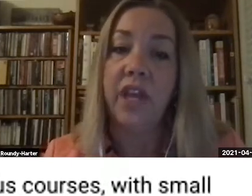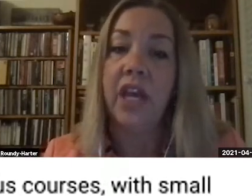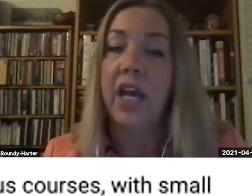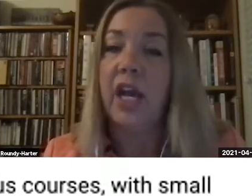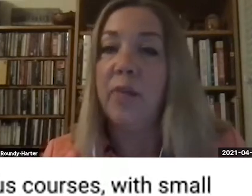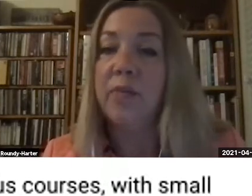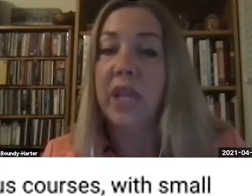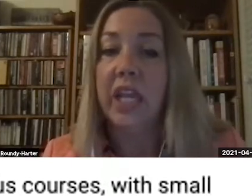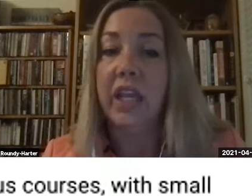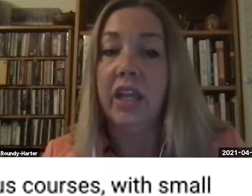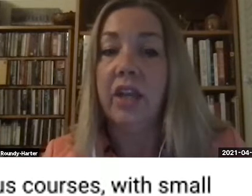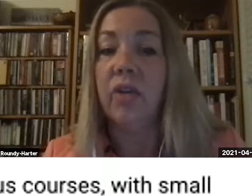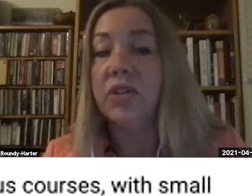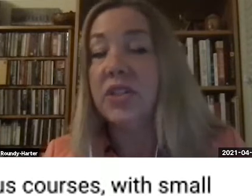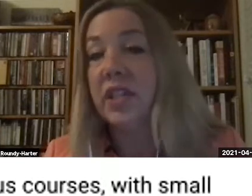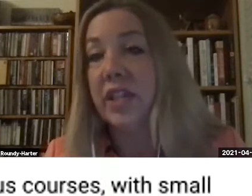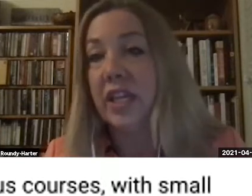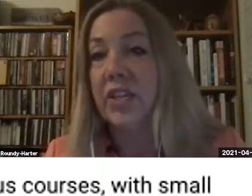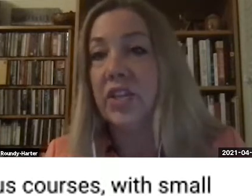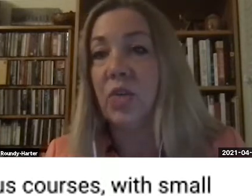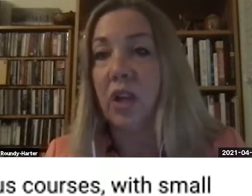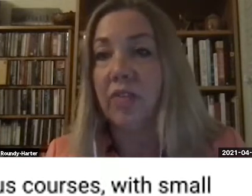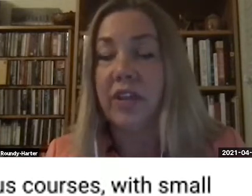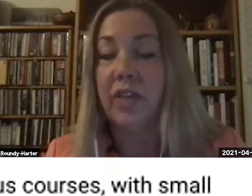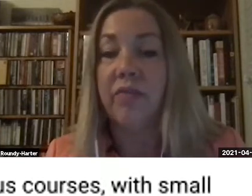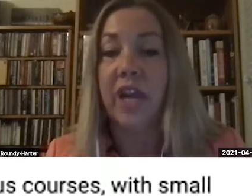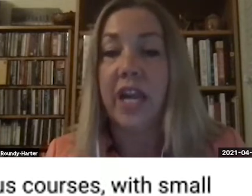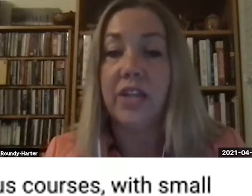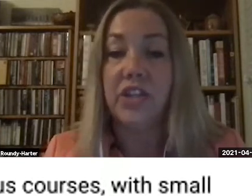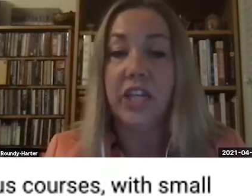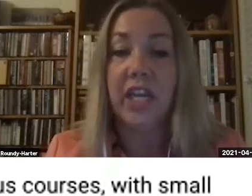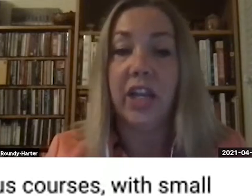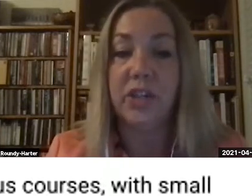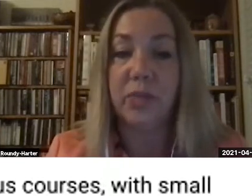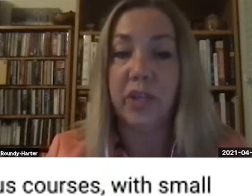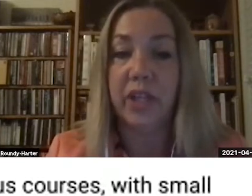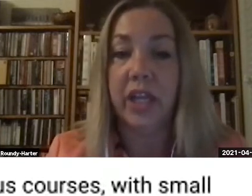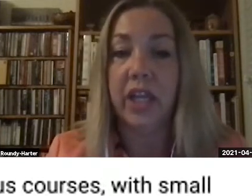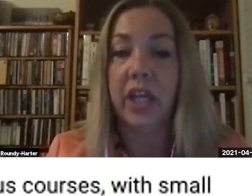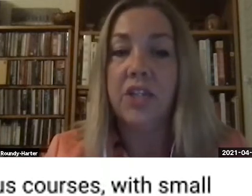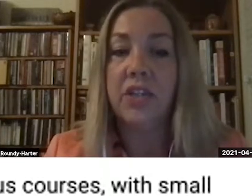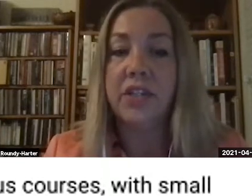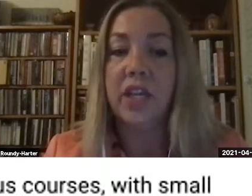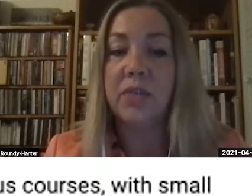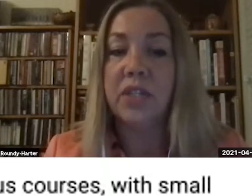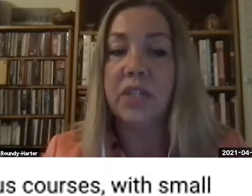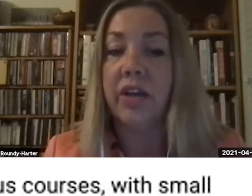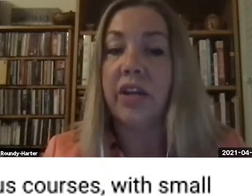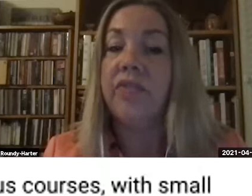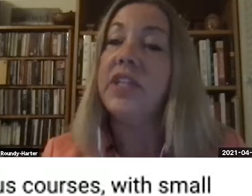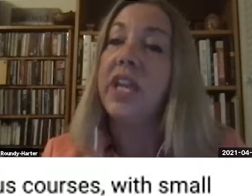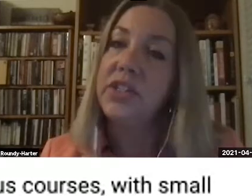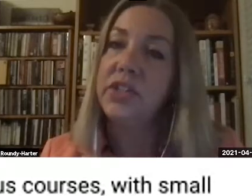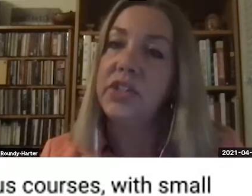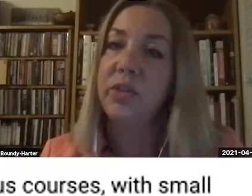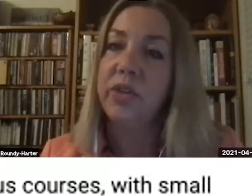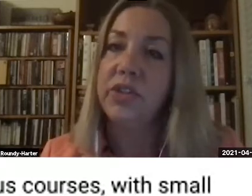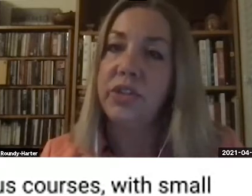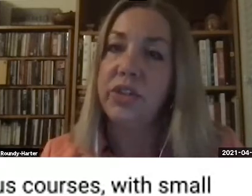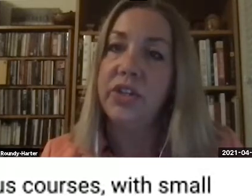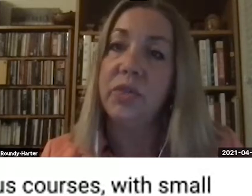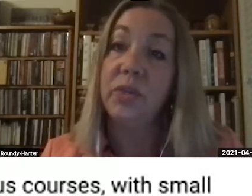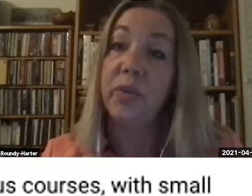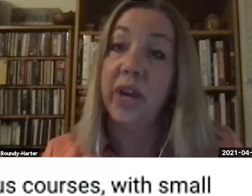F in courses that they need to qualify them for A to G eligibility. So this helps guide our invitations to